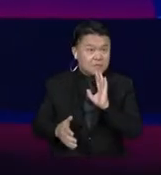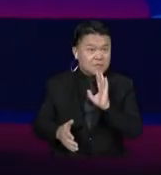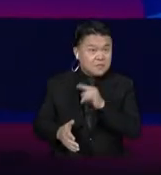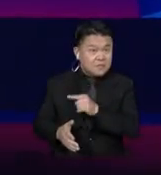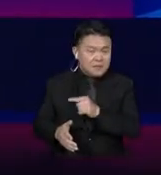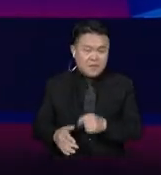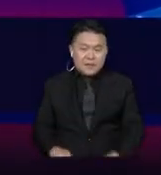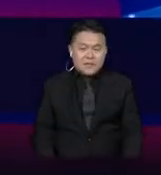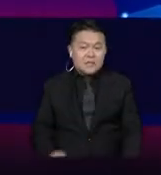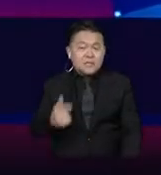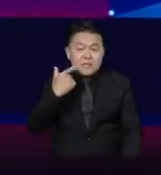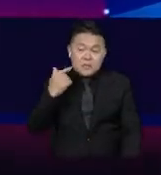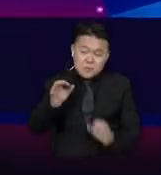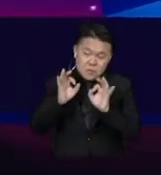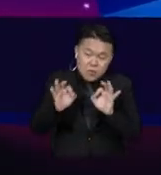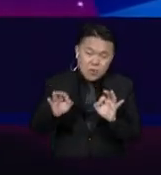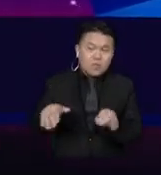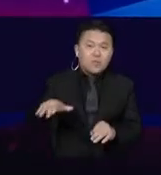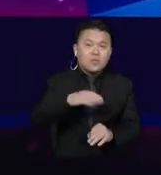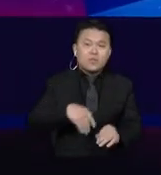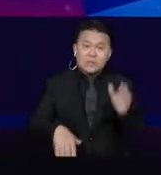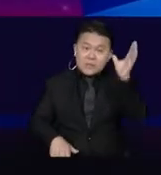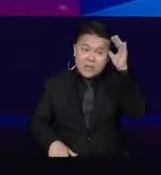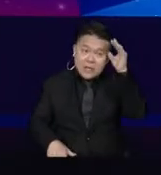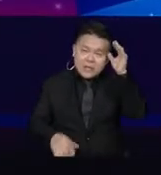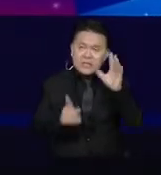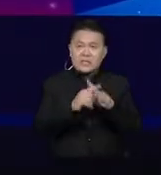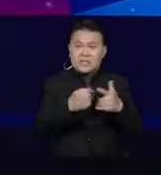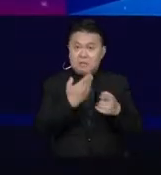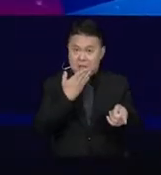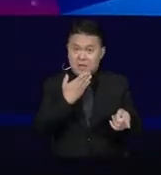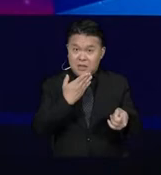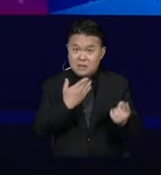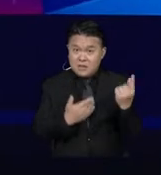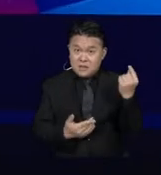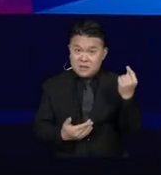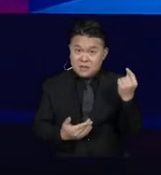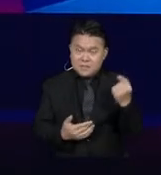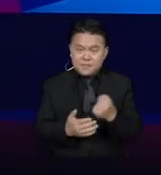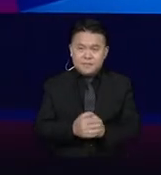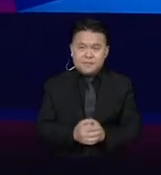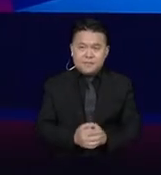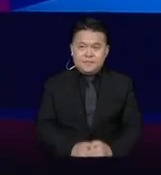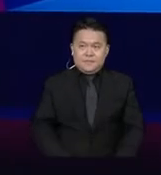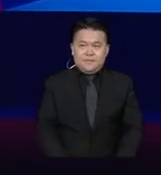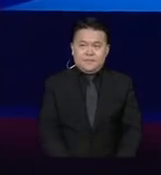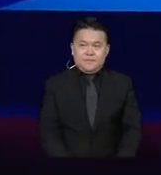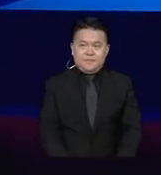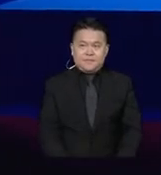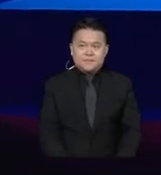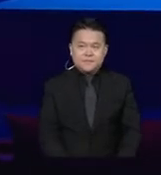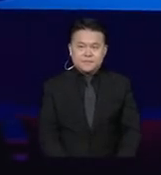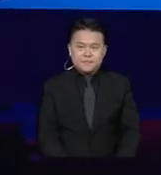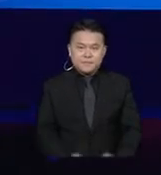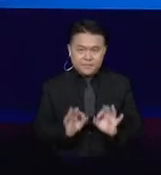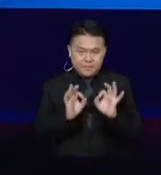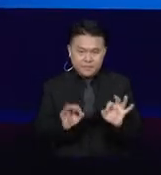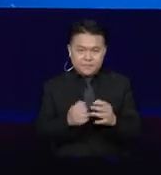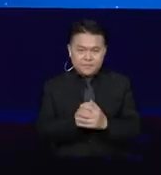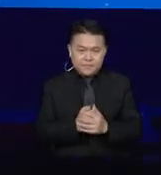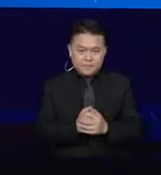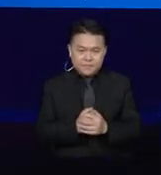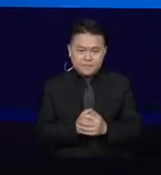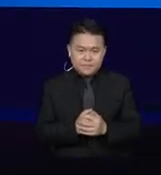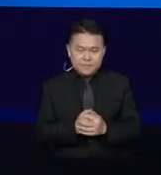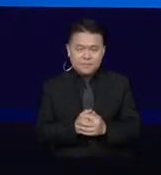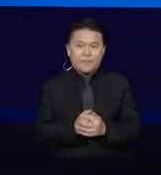dogs. So we have wolves to thank us to understand how friendly dogs are. Mm-hmm. But it's not that